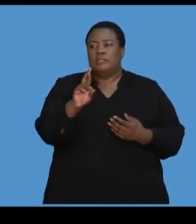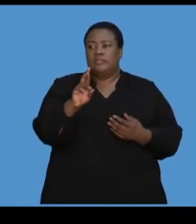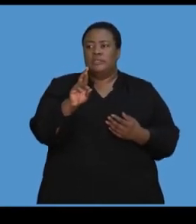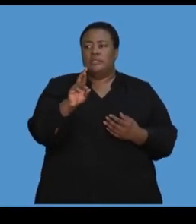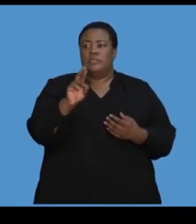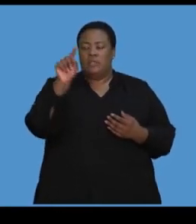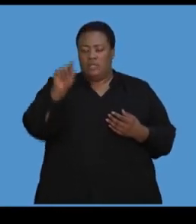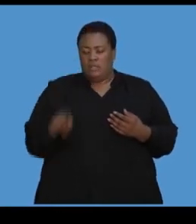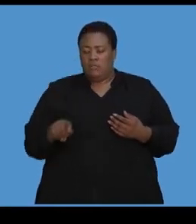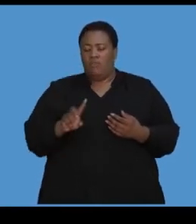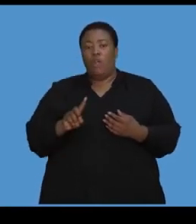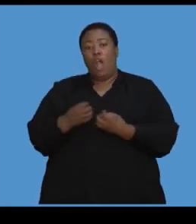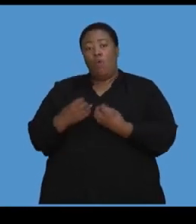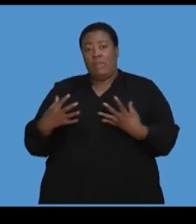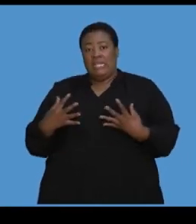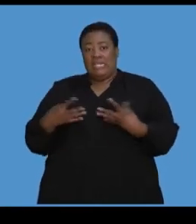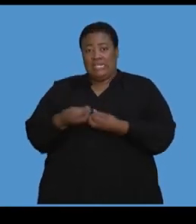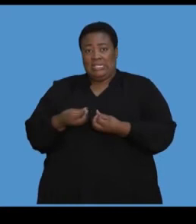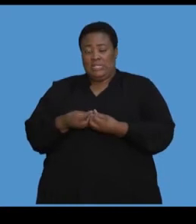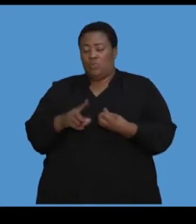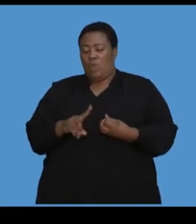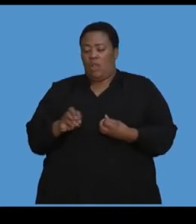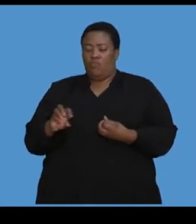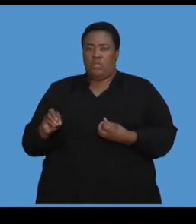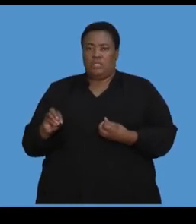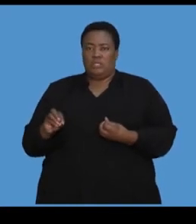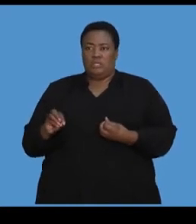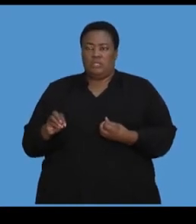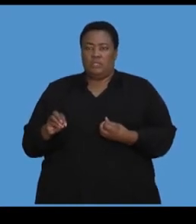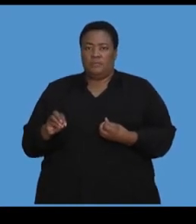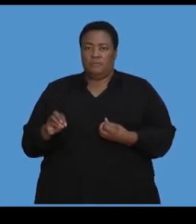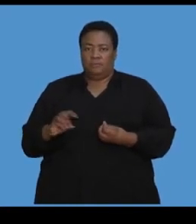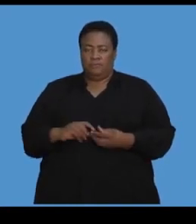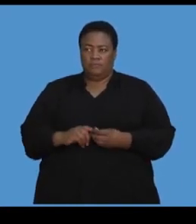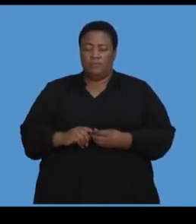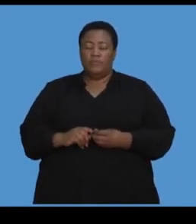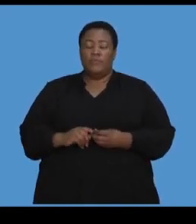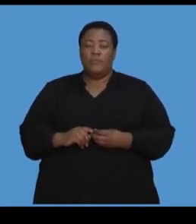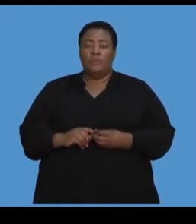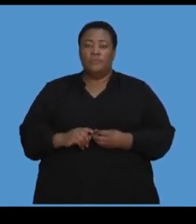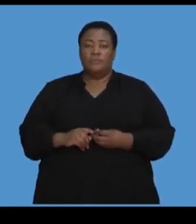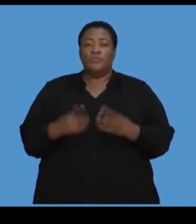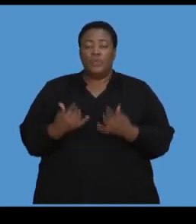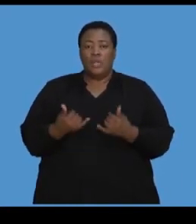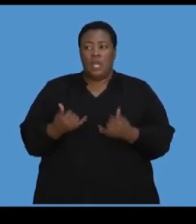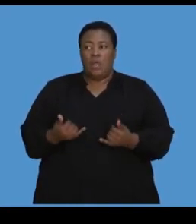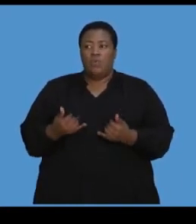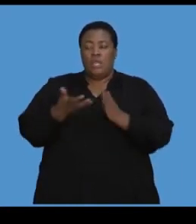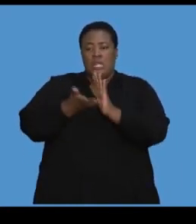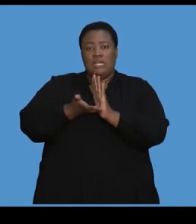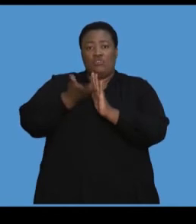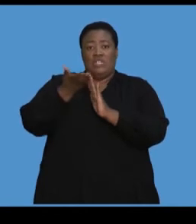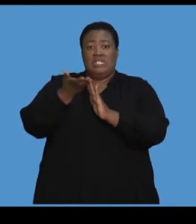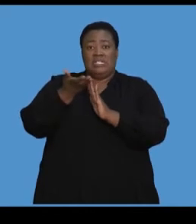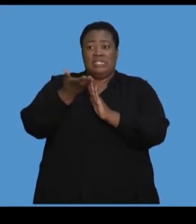of 100 there. So it was 2 rands at a quantity of 100 there. Now, there